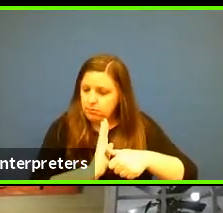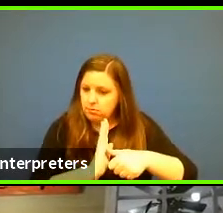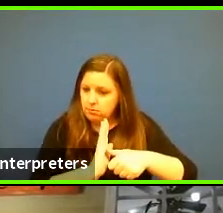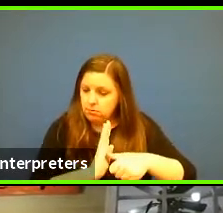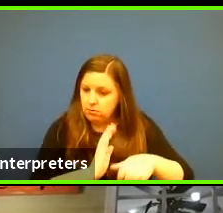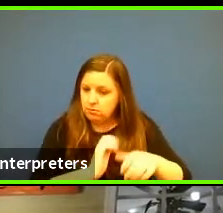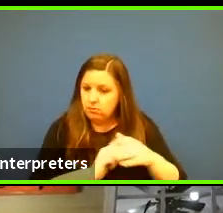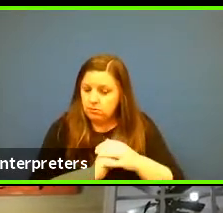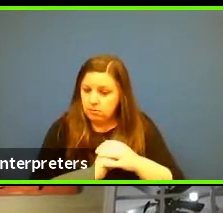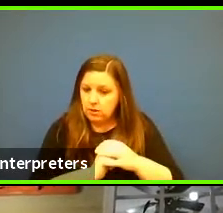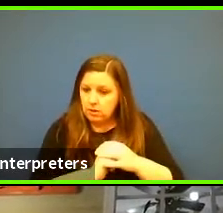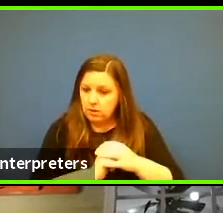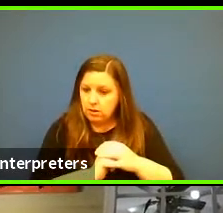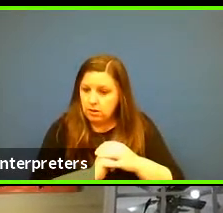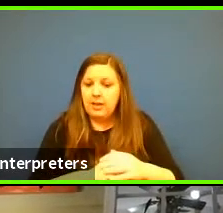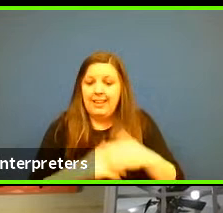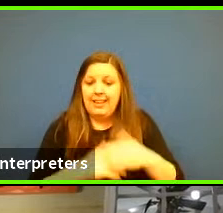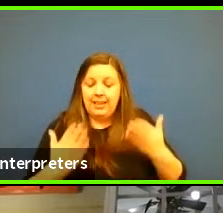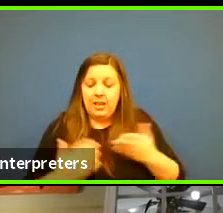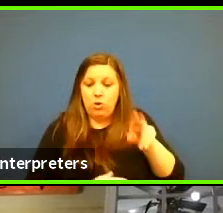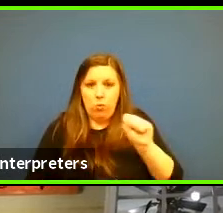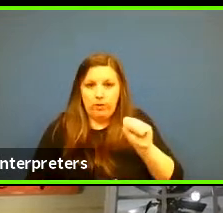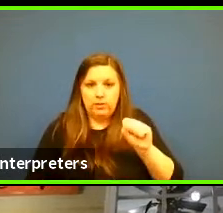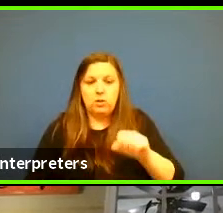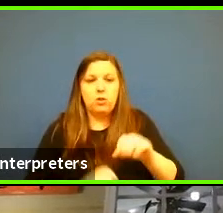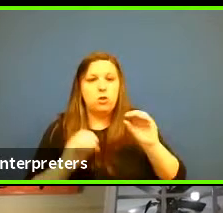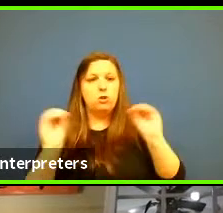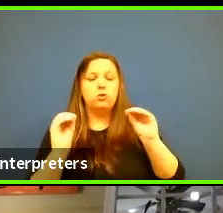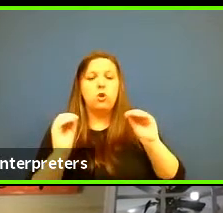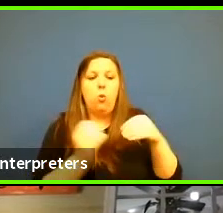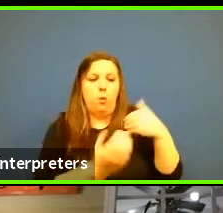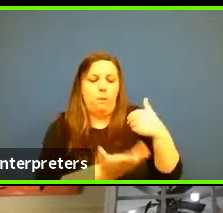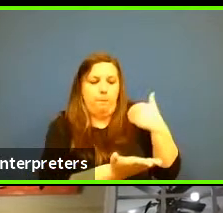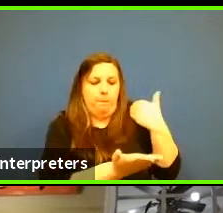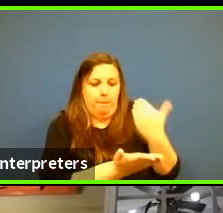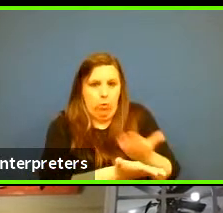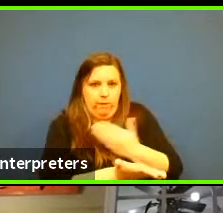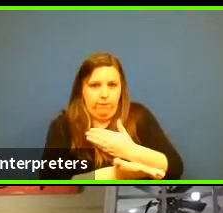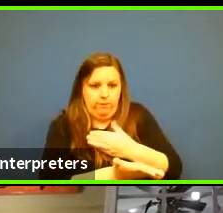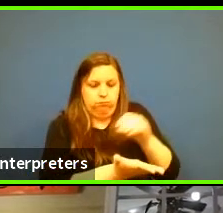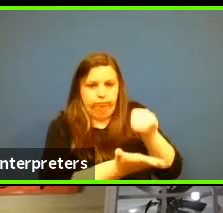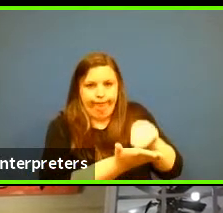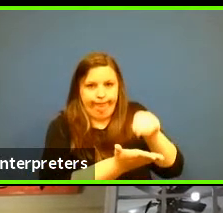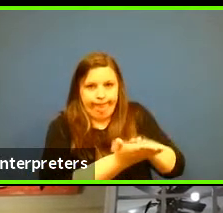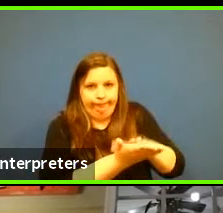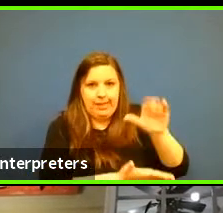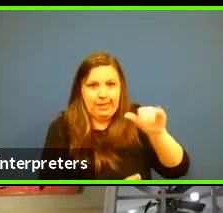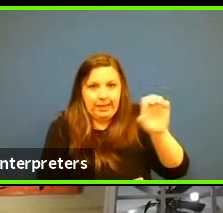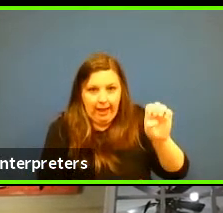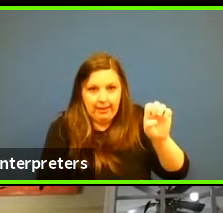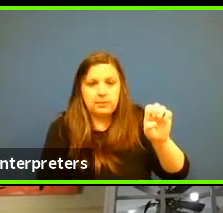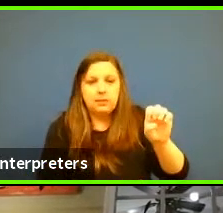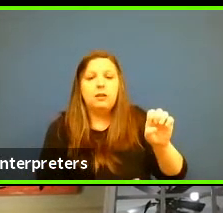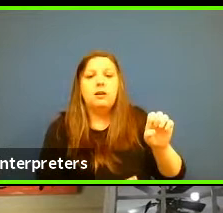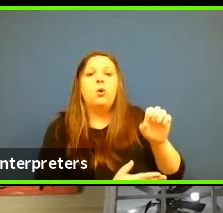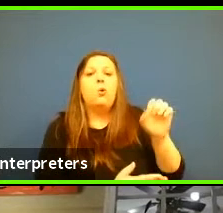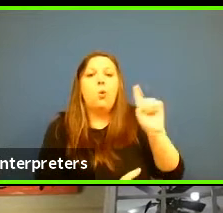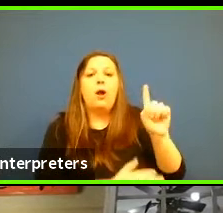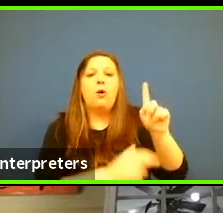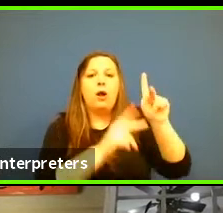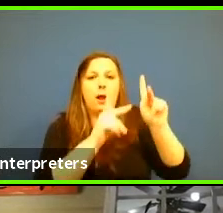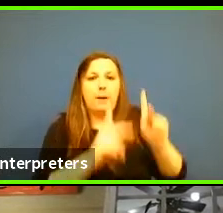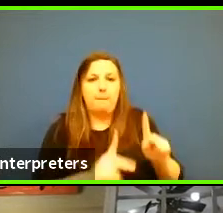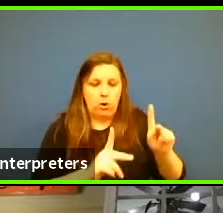case in the United States where an individual caught COVID through a